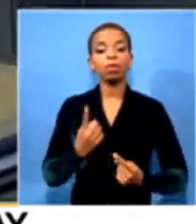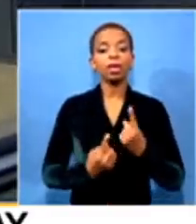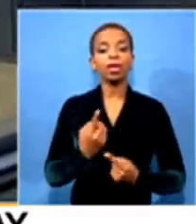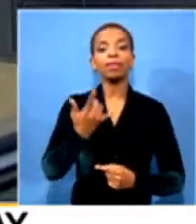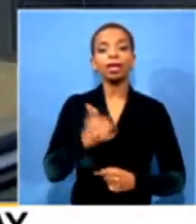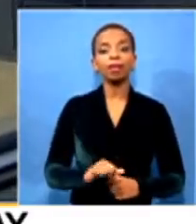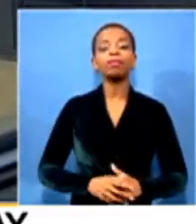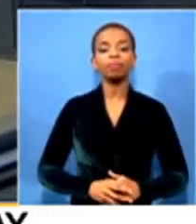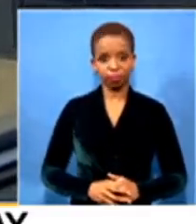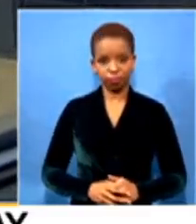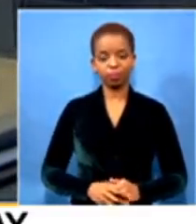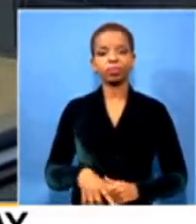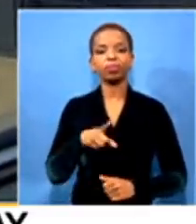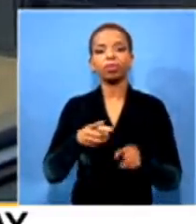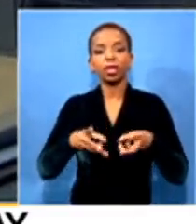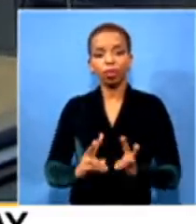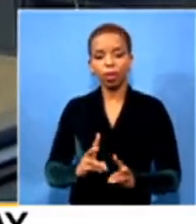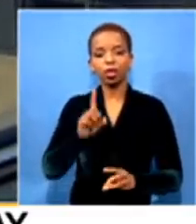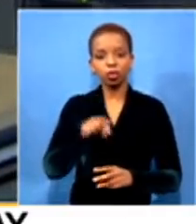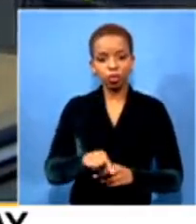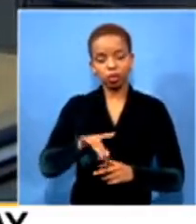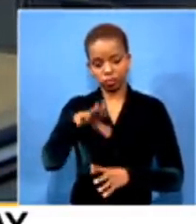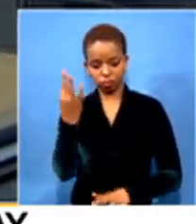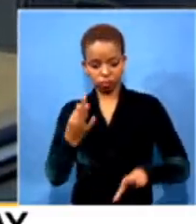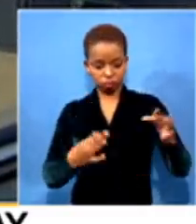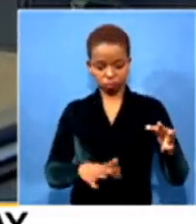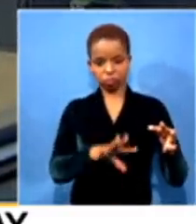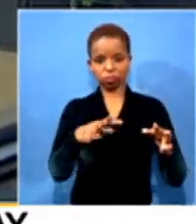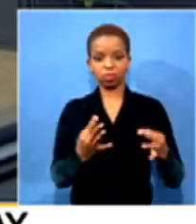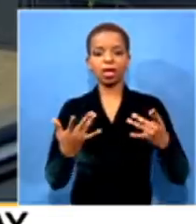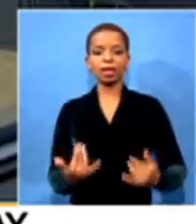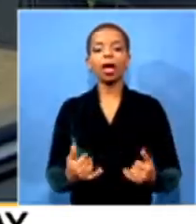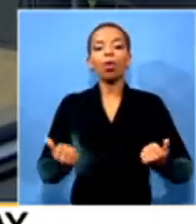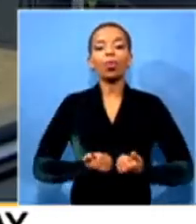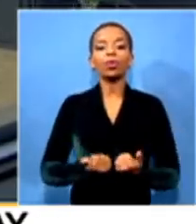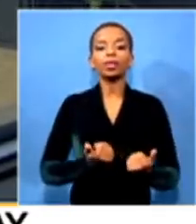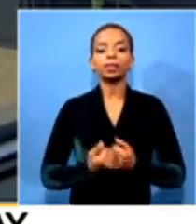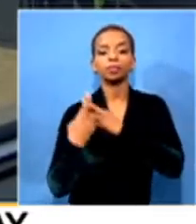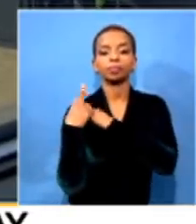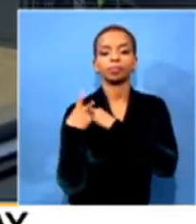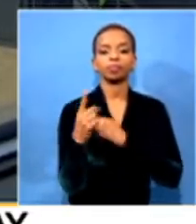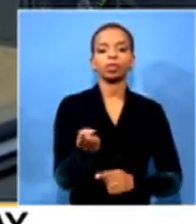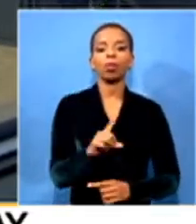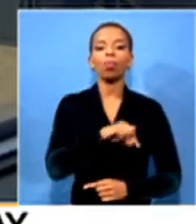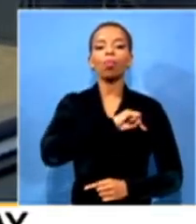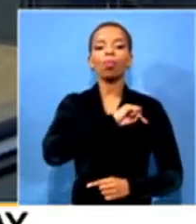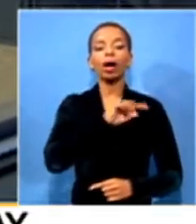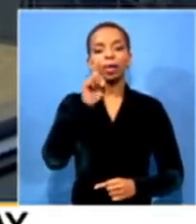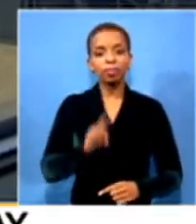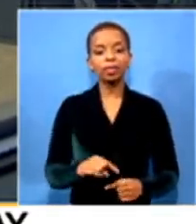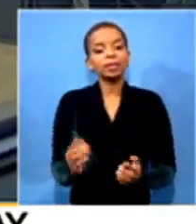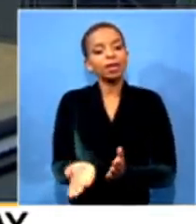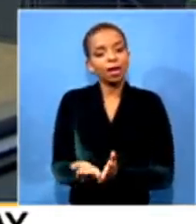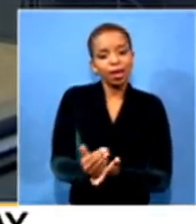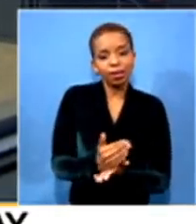really scrutinize what your pre-existing lending obligations are. They'd look at your capacity to raise revenue, and then they'd work